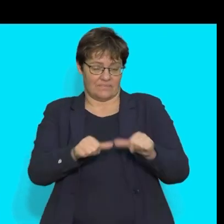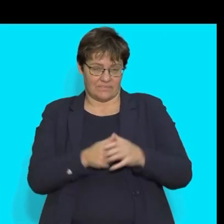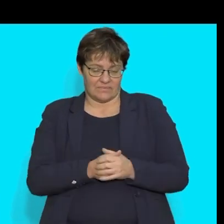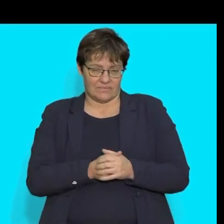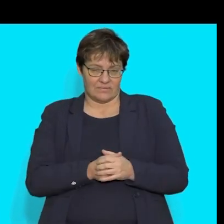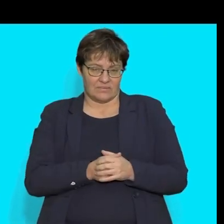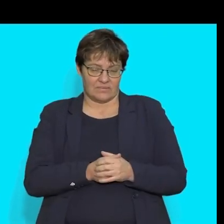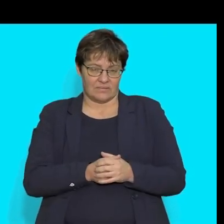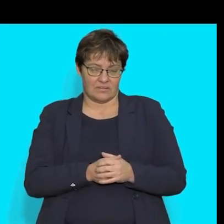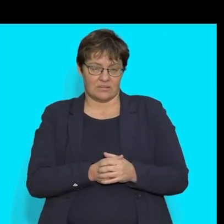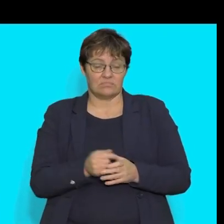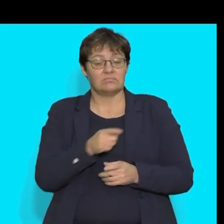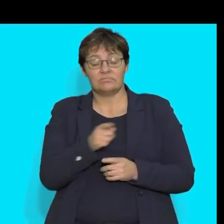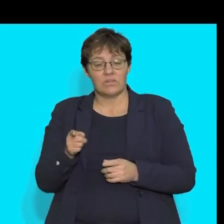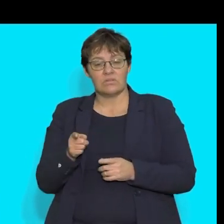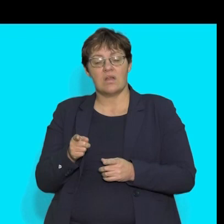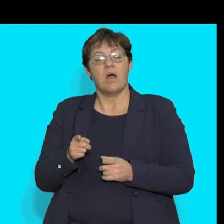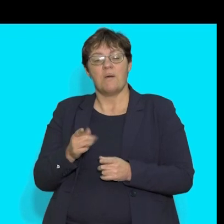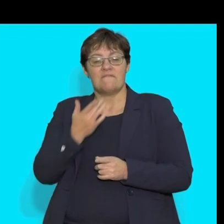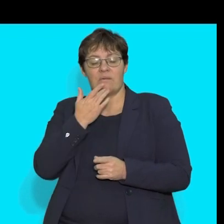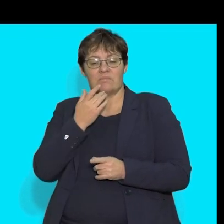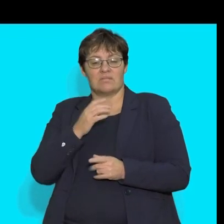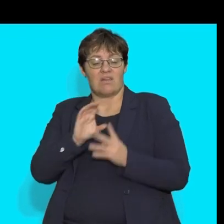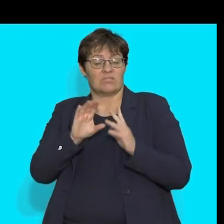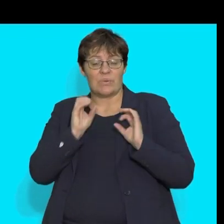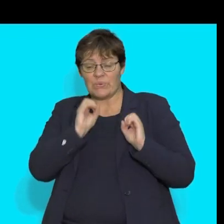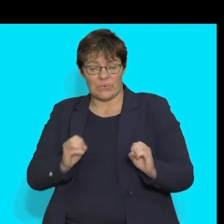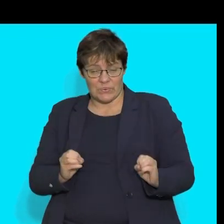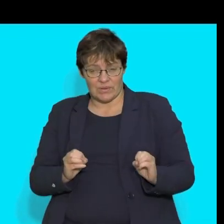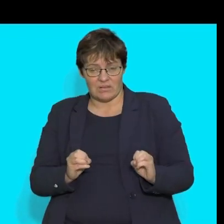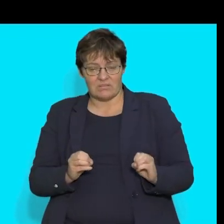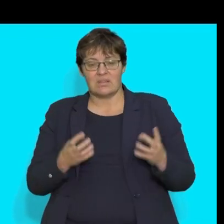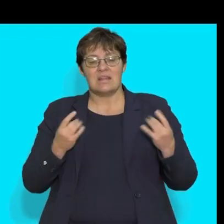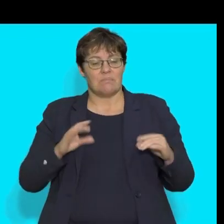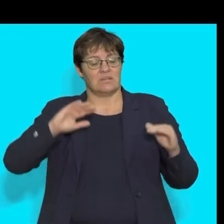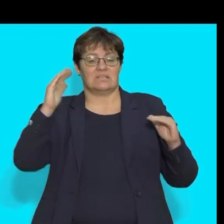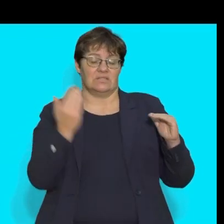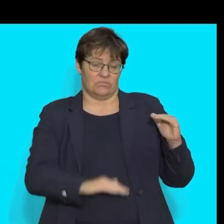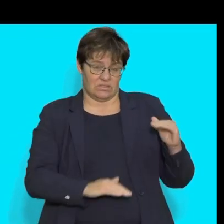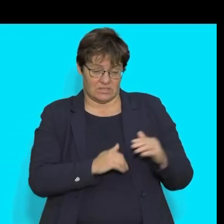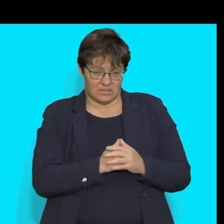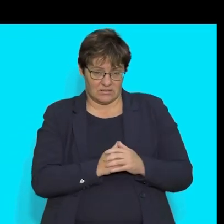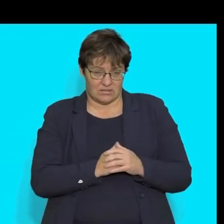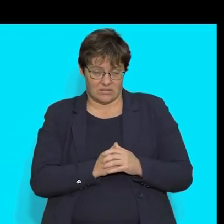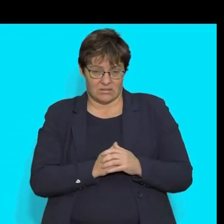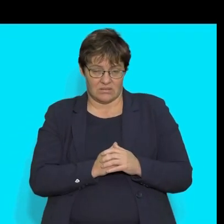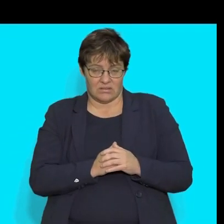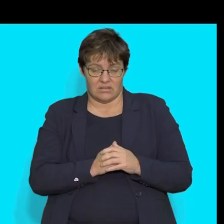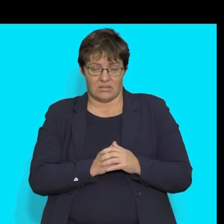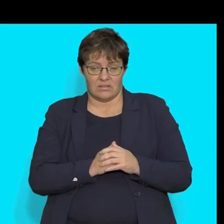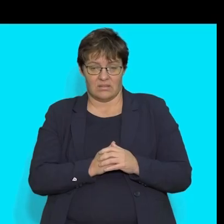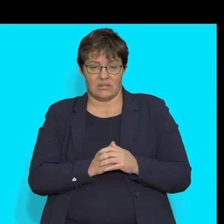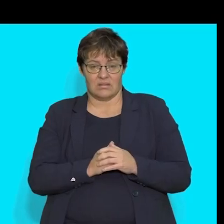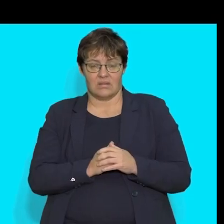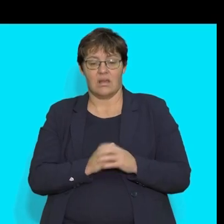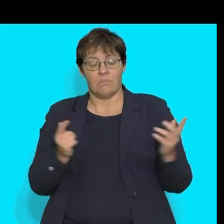Gradually, those individuals with the unfavorable characteristics, their numbers decrease and they are most likely